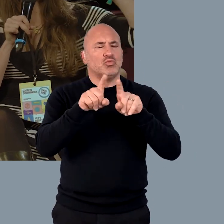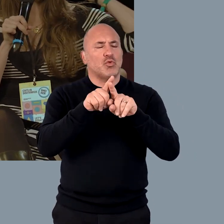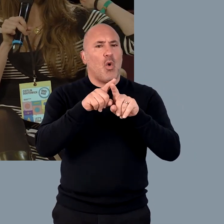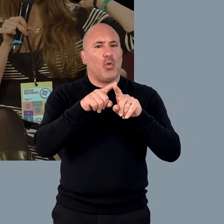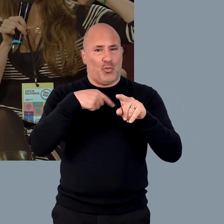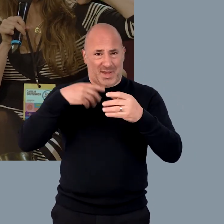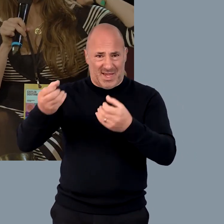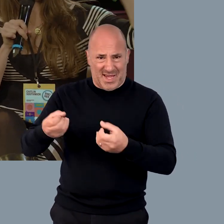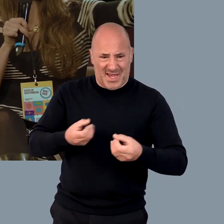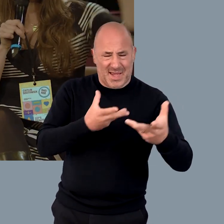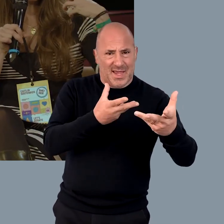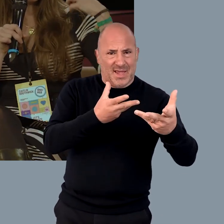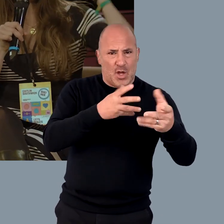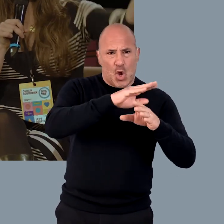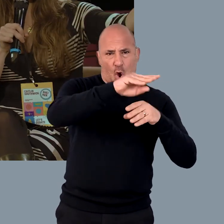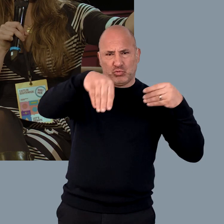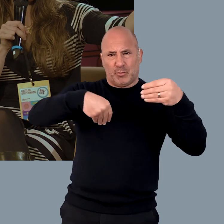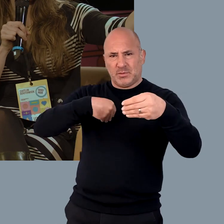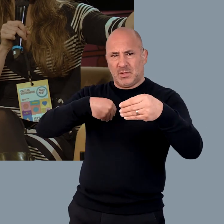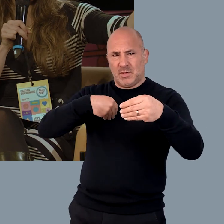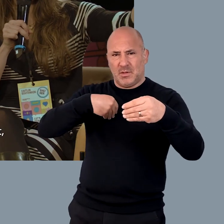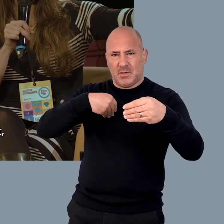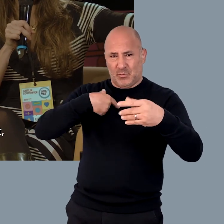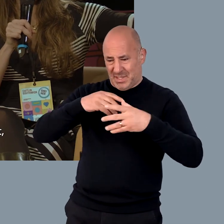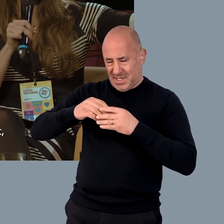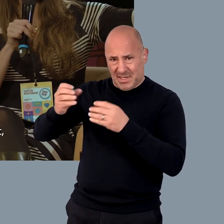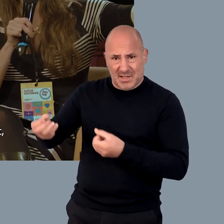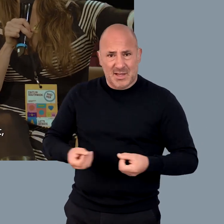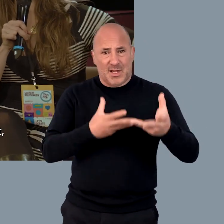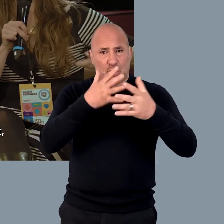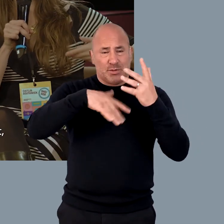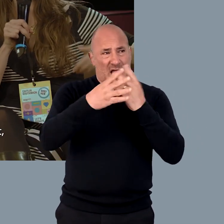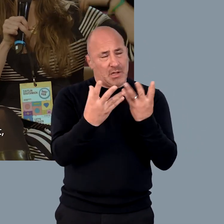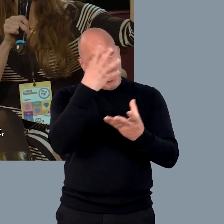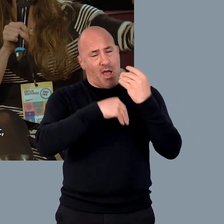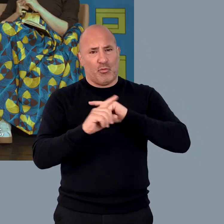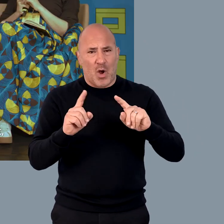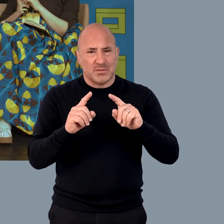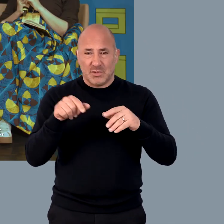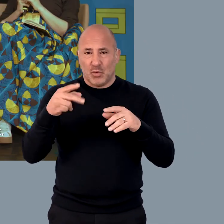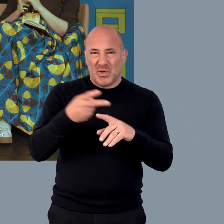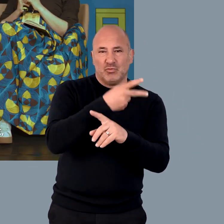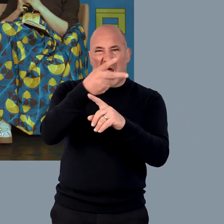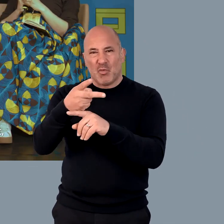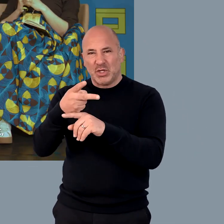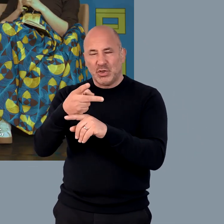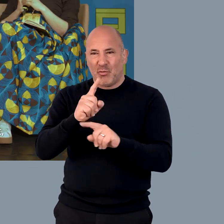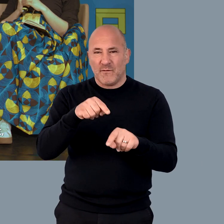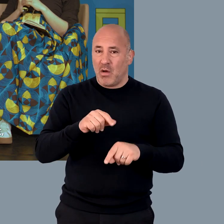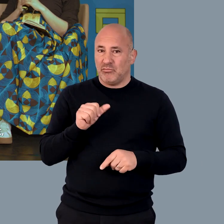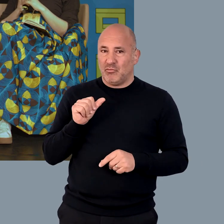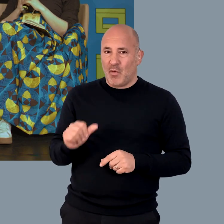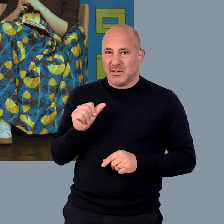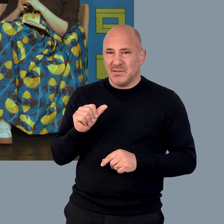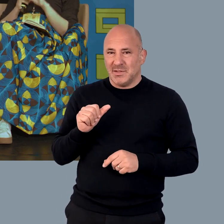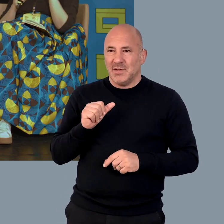of not only taking stuff and putting things out, but what is the contribution? What do we get? What does society get back